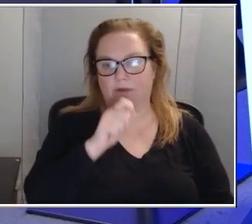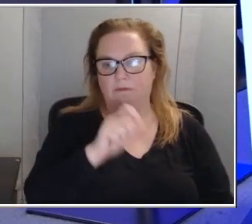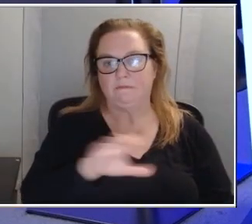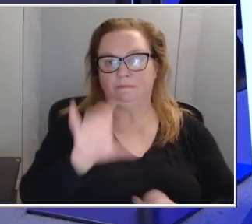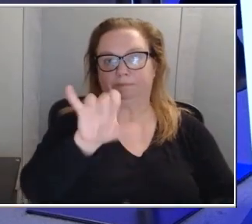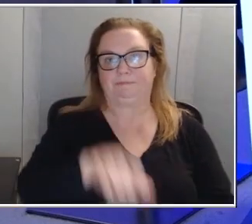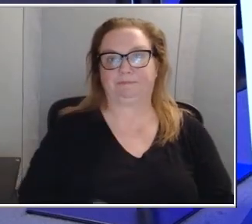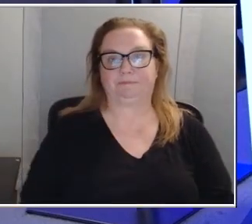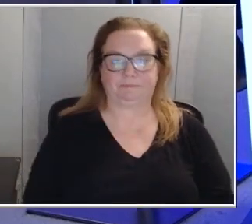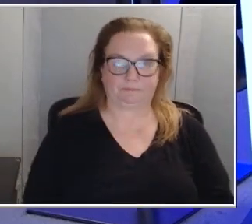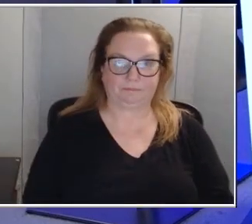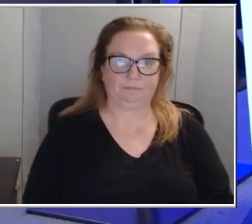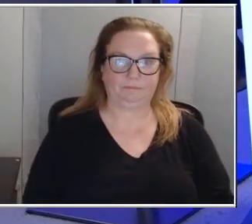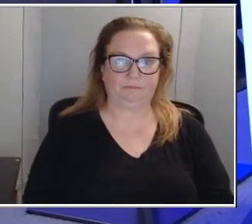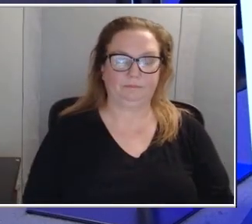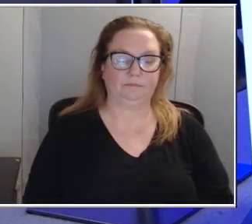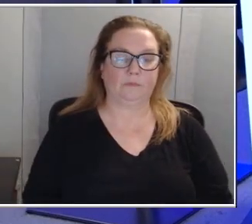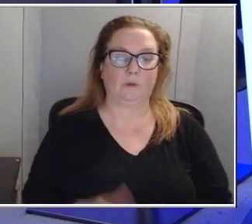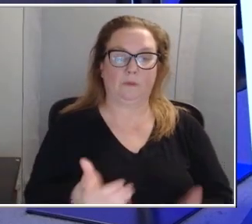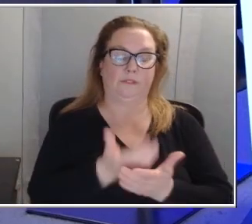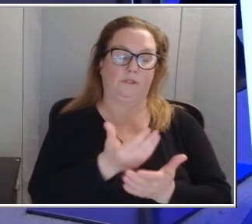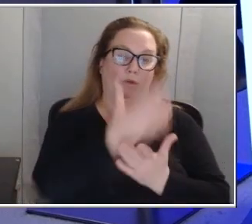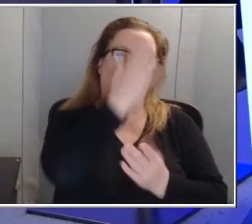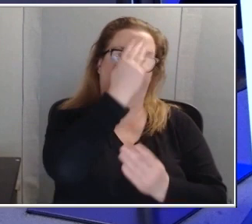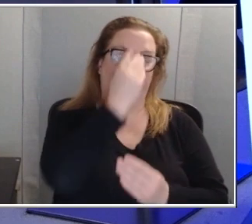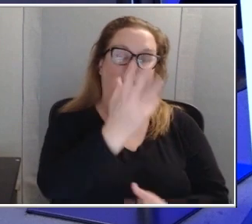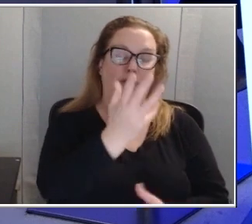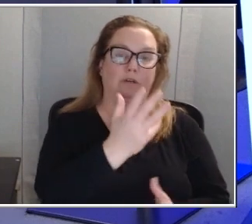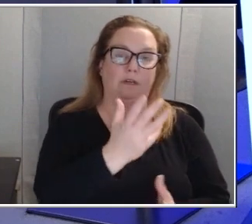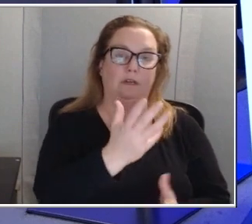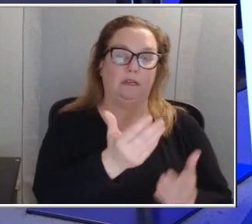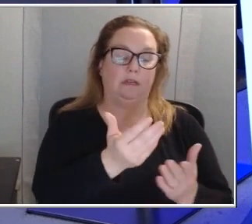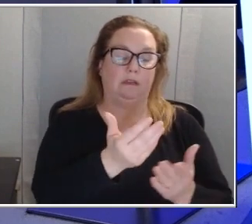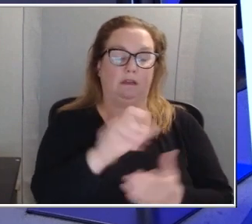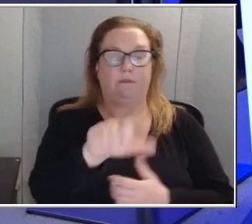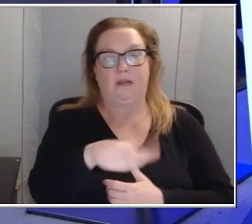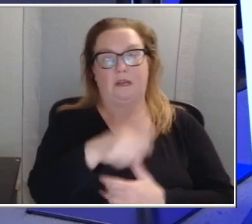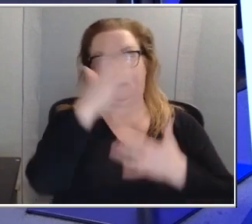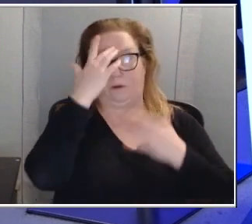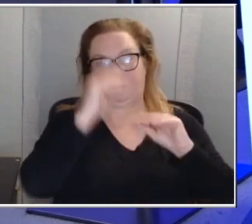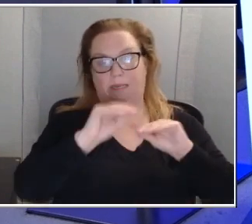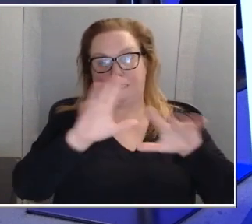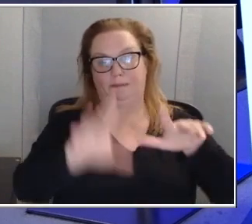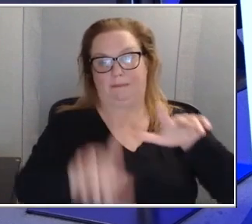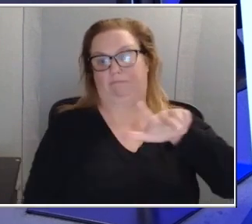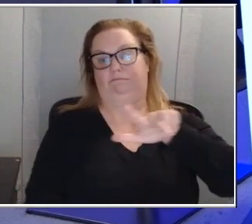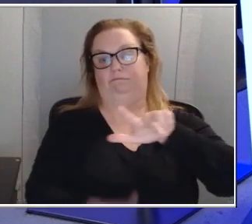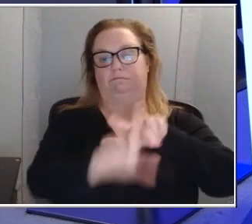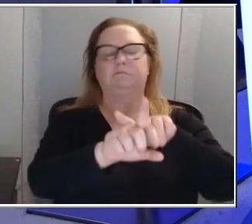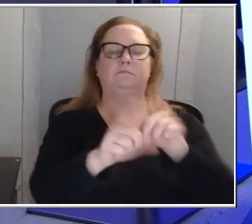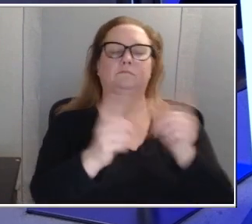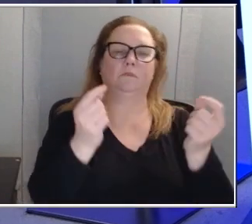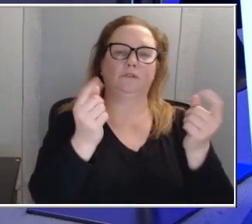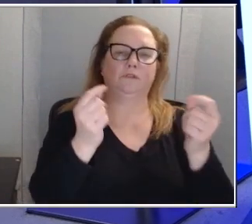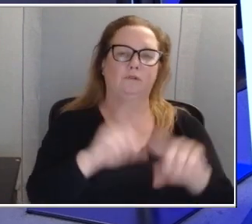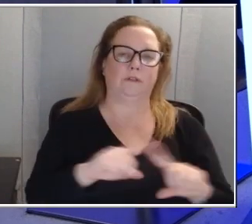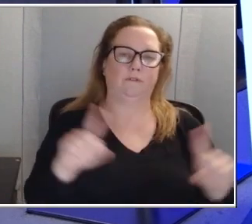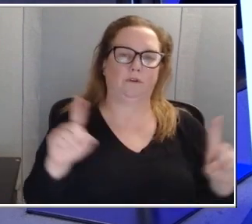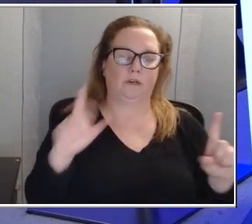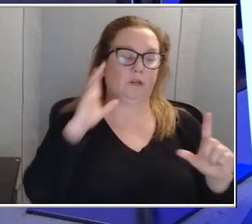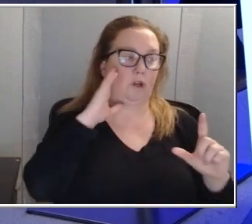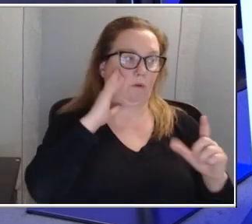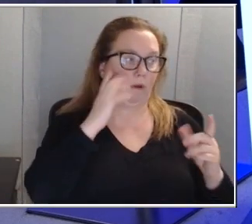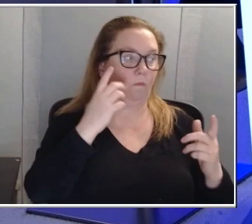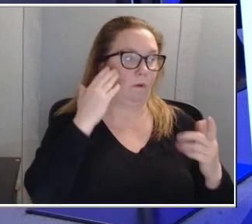now, armed with this new information, if another pandemic, same circumstances, what would you do differently? Knowing that what we do know,